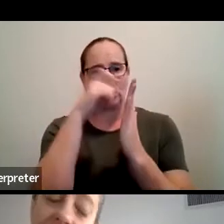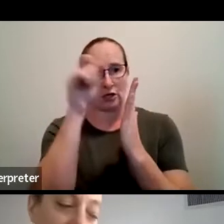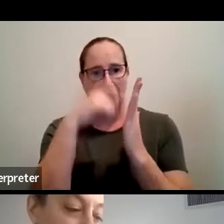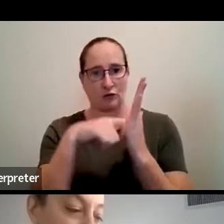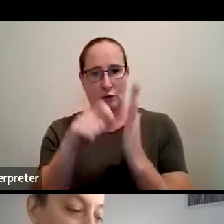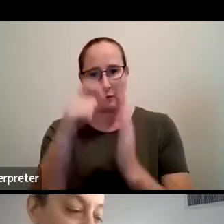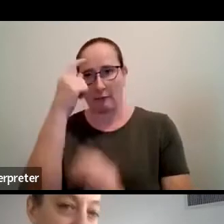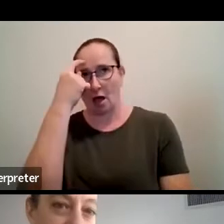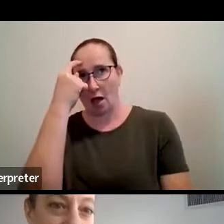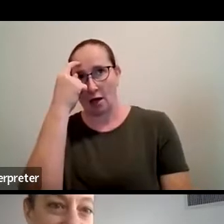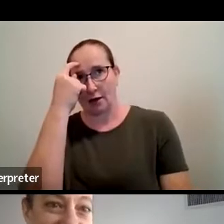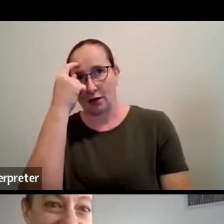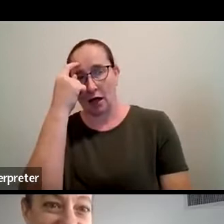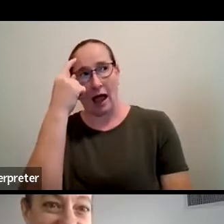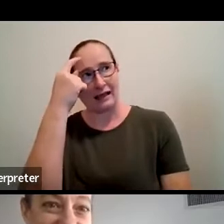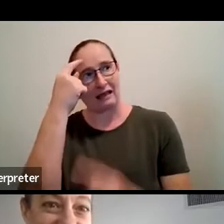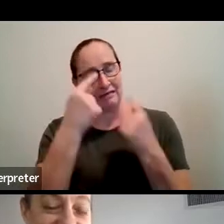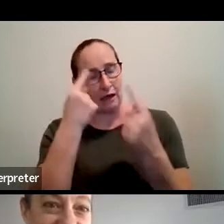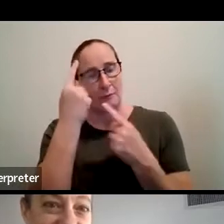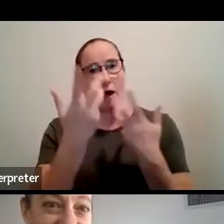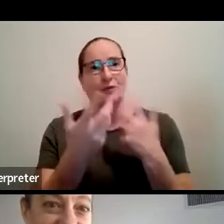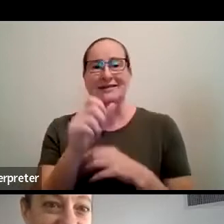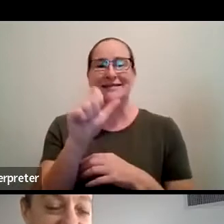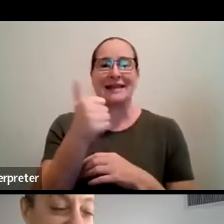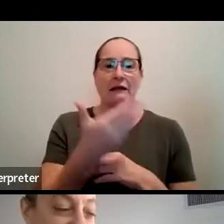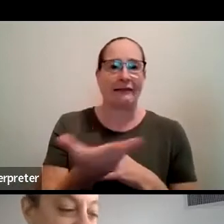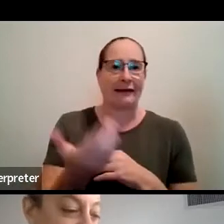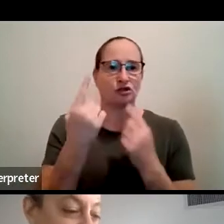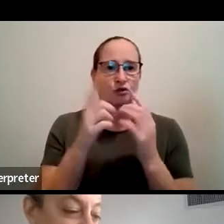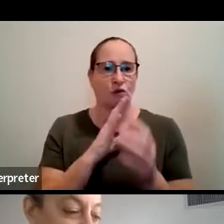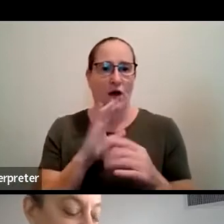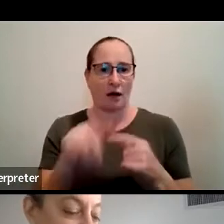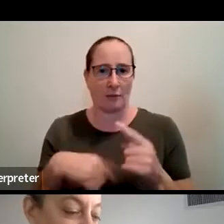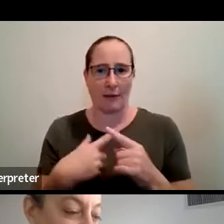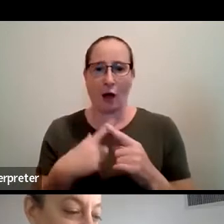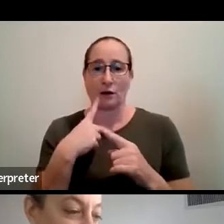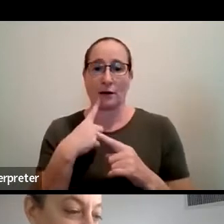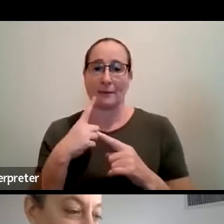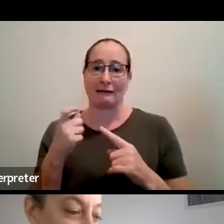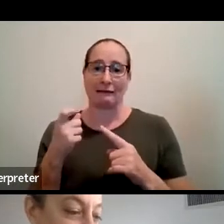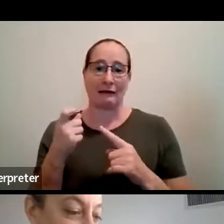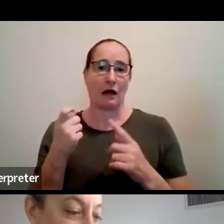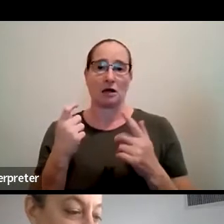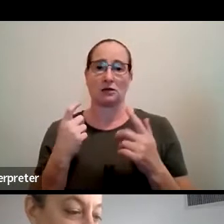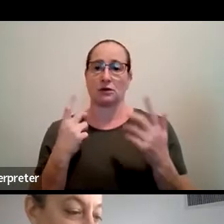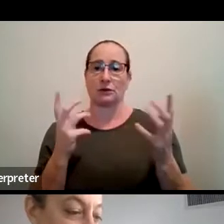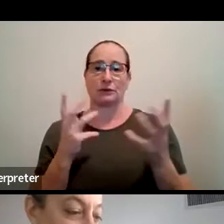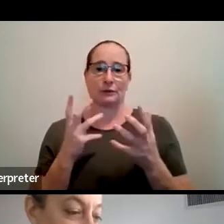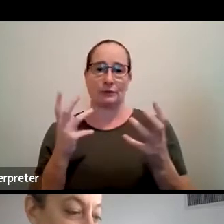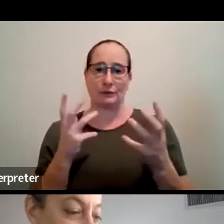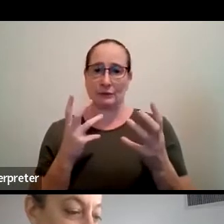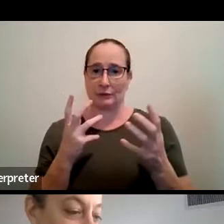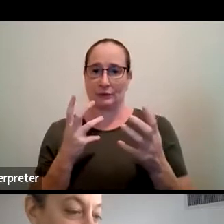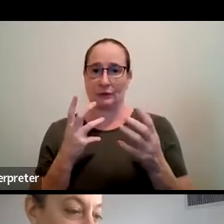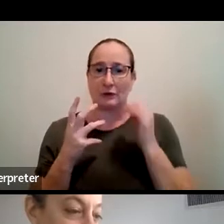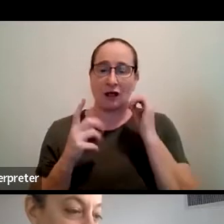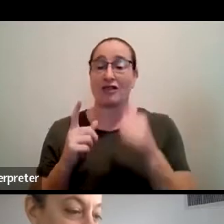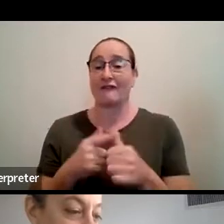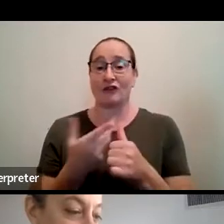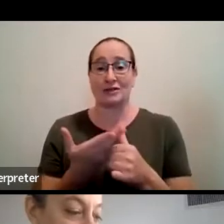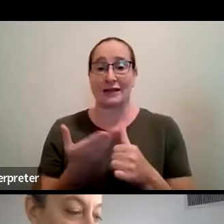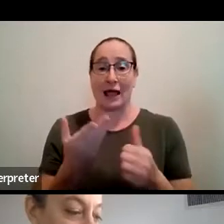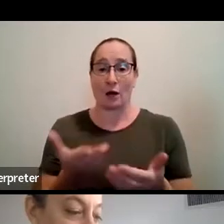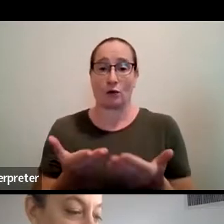mind, I can think about maybe 10 items to talk about. And because there is a long list, I guess the first thing I would